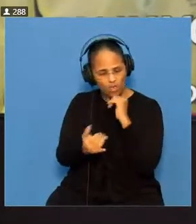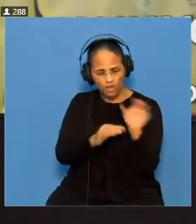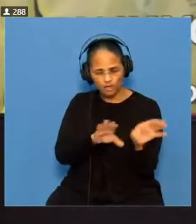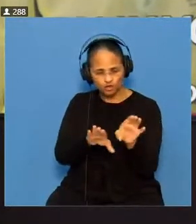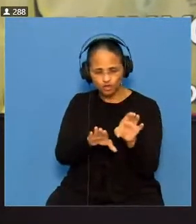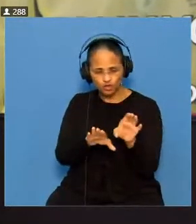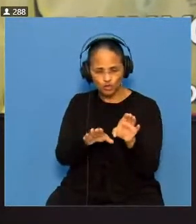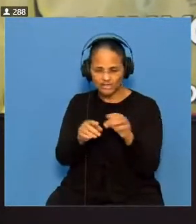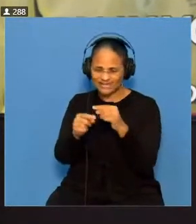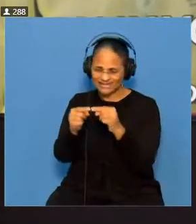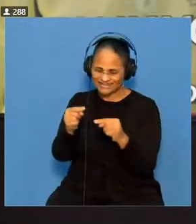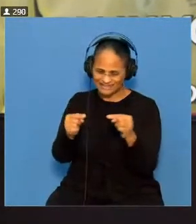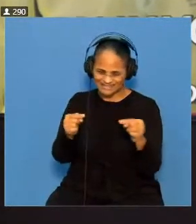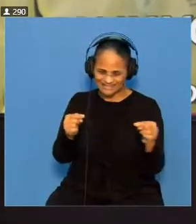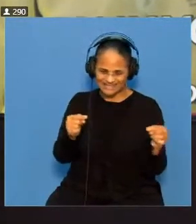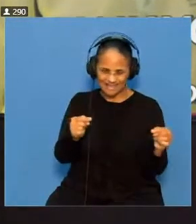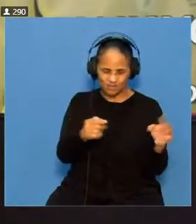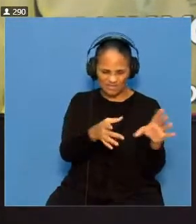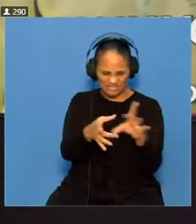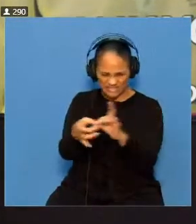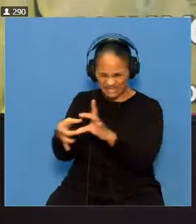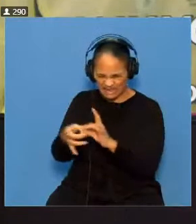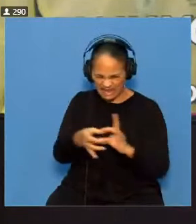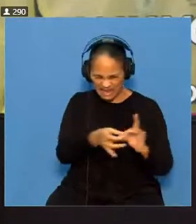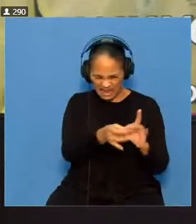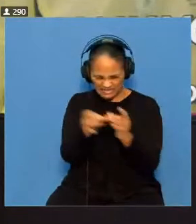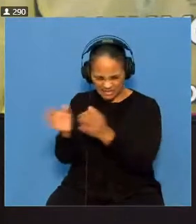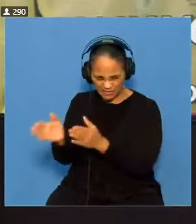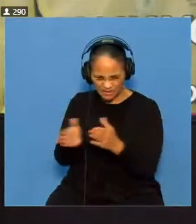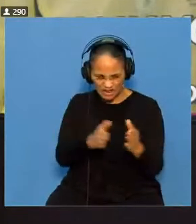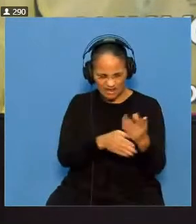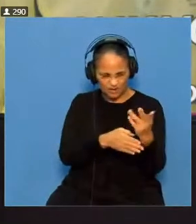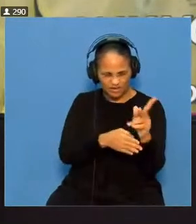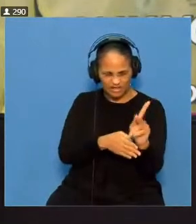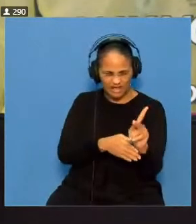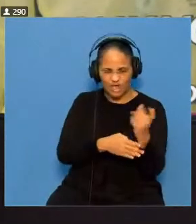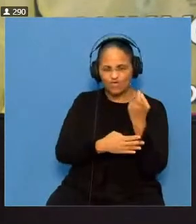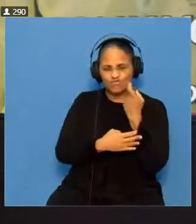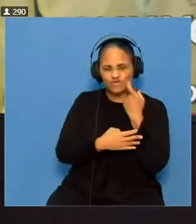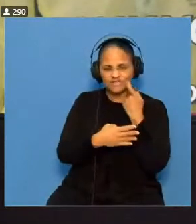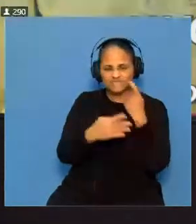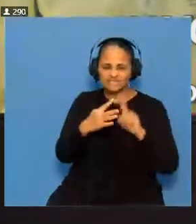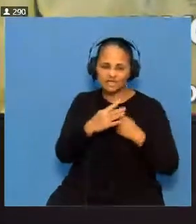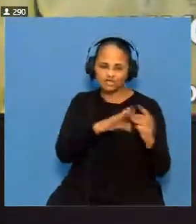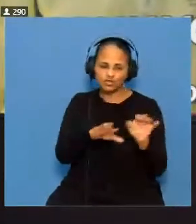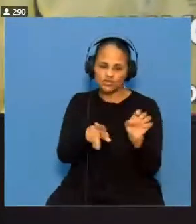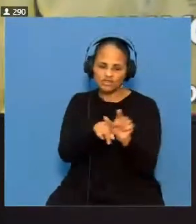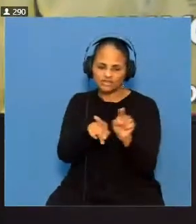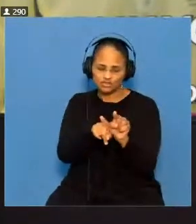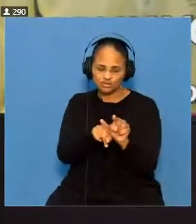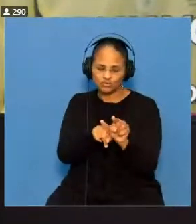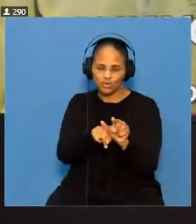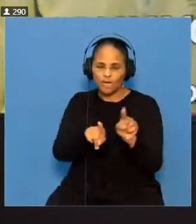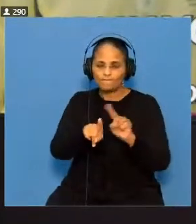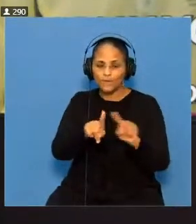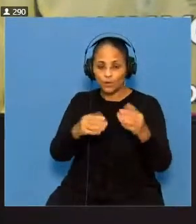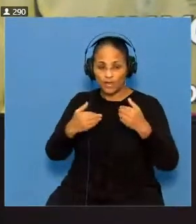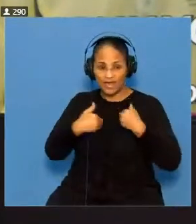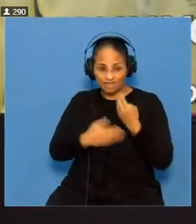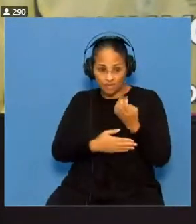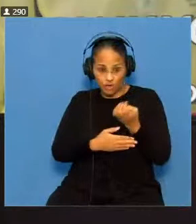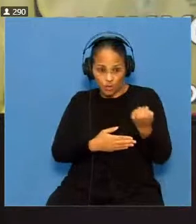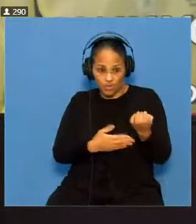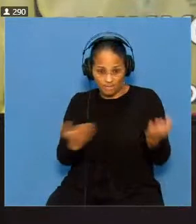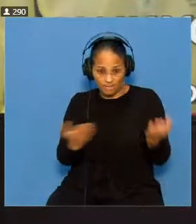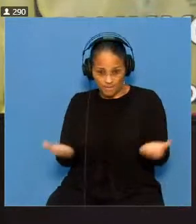like they are doing in the United Kingdom, and certainly in the United States, they've recently started doing that as well. We do have the equipment on island, and we obviously